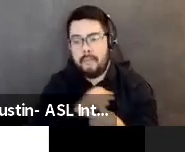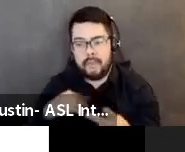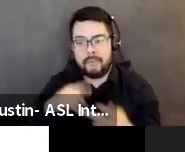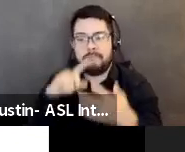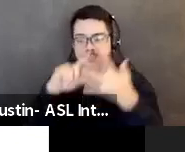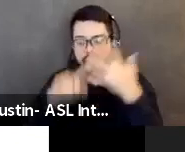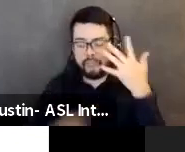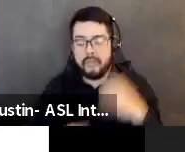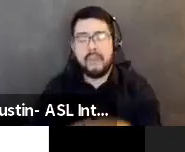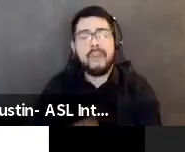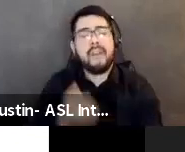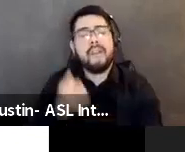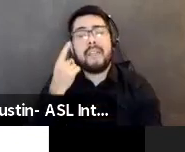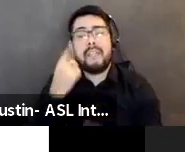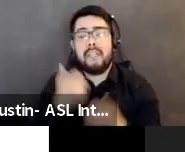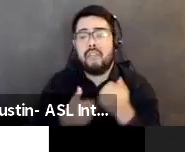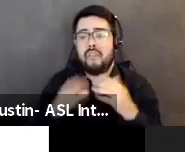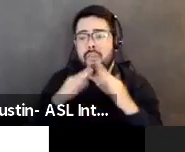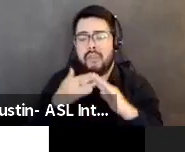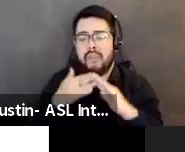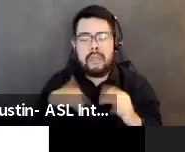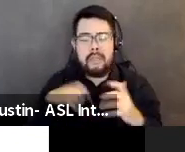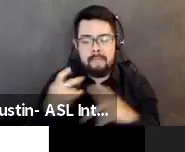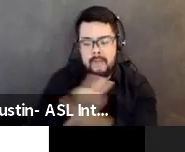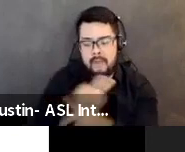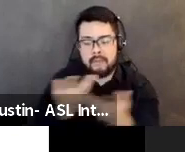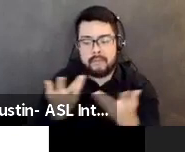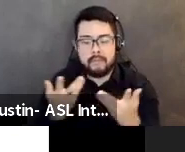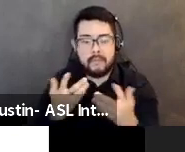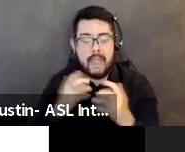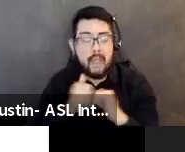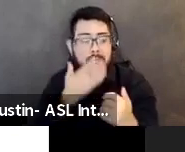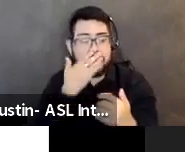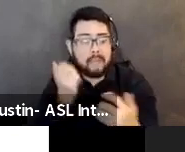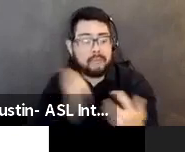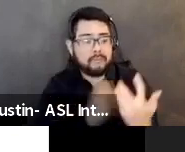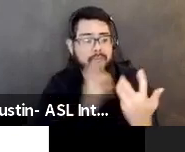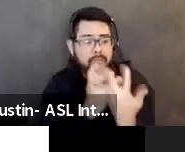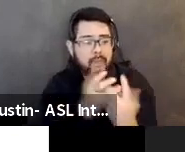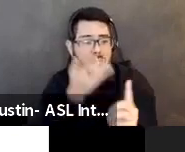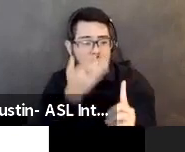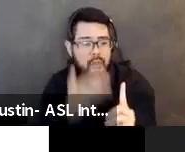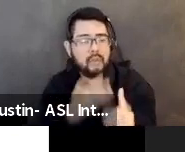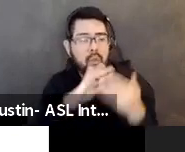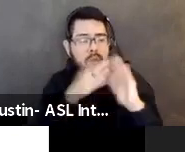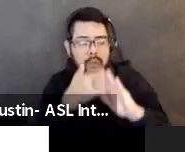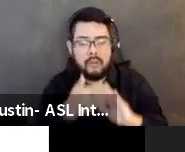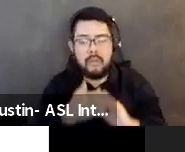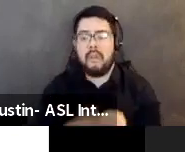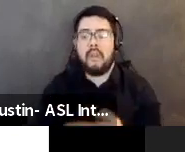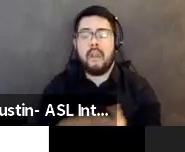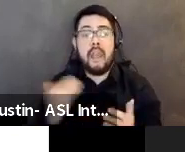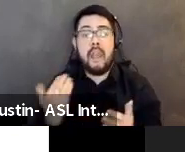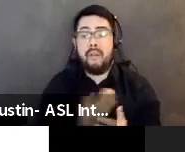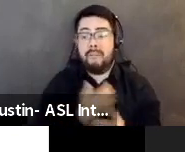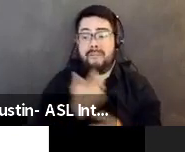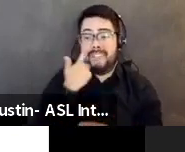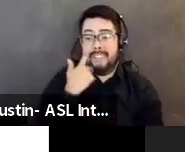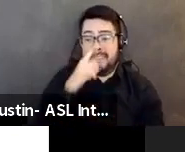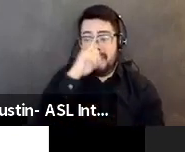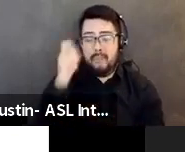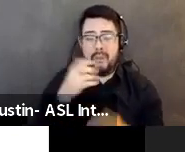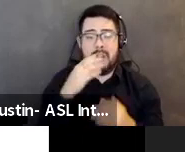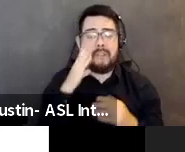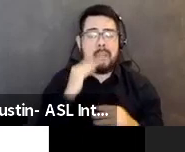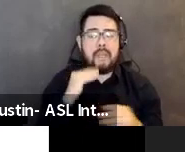we want to discuss what works for them on a local level from this entire experience through the summer i mean we've